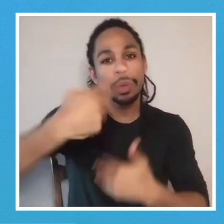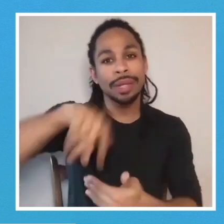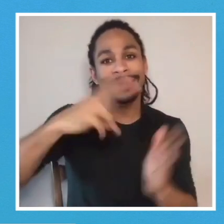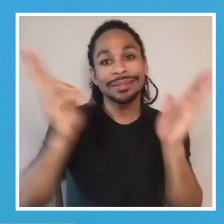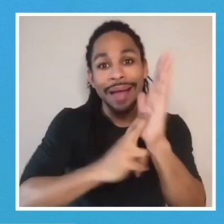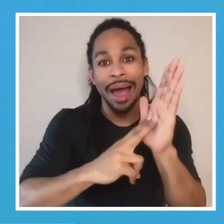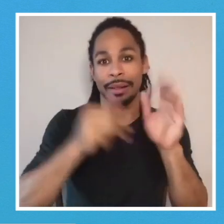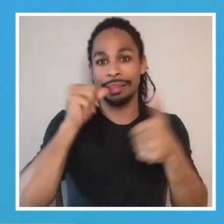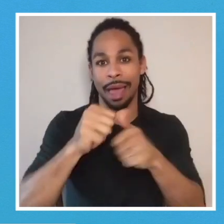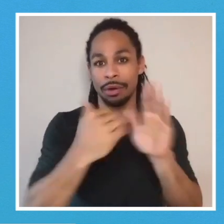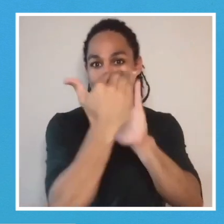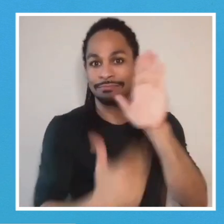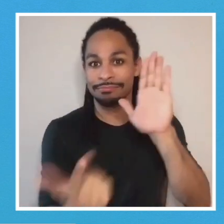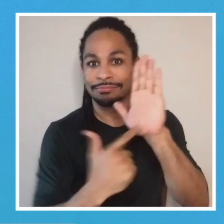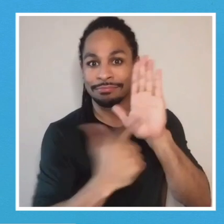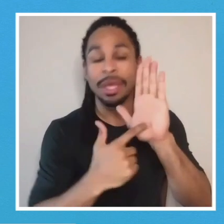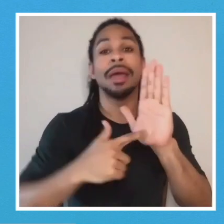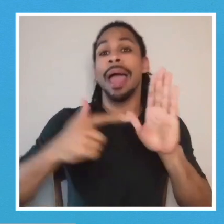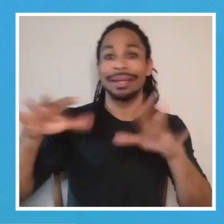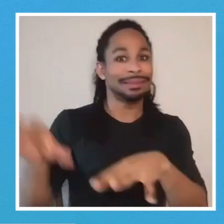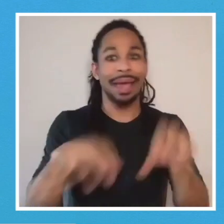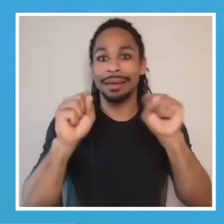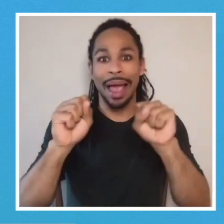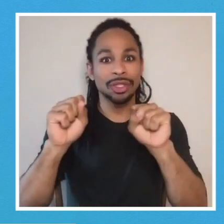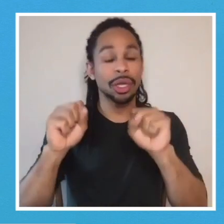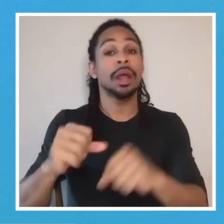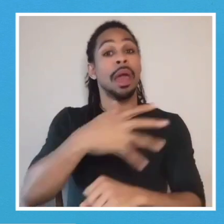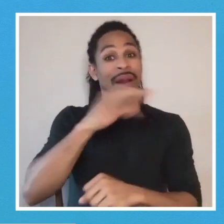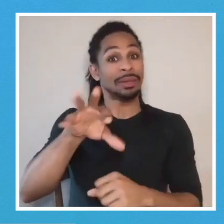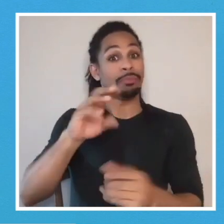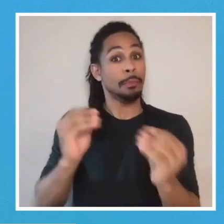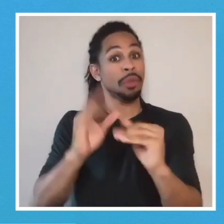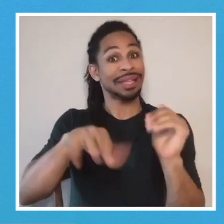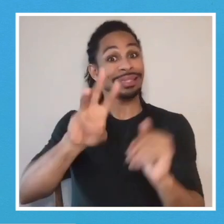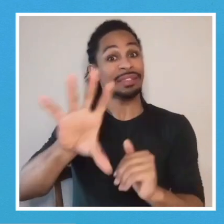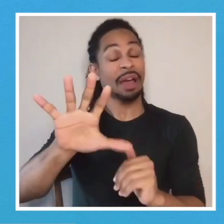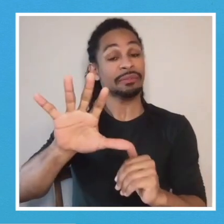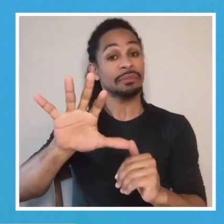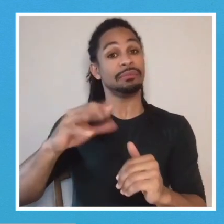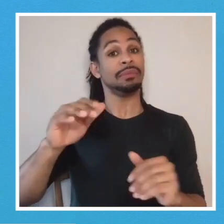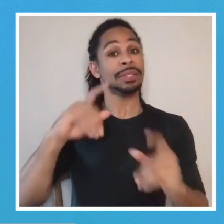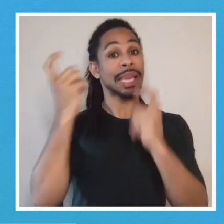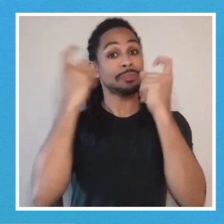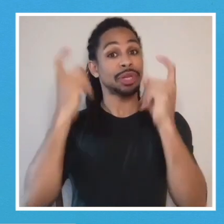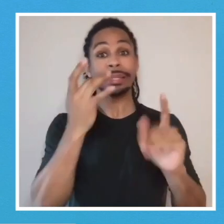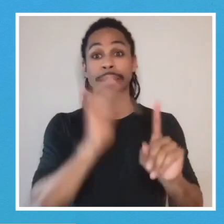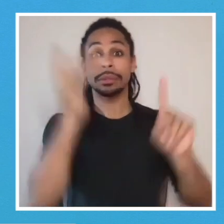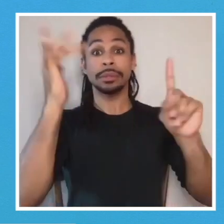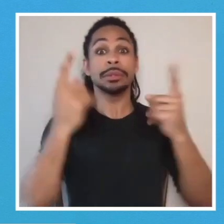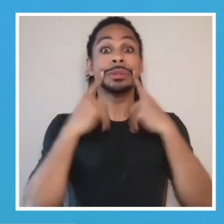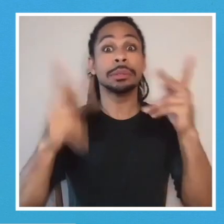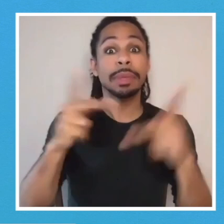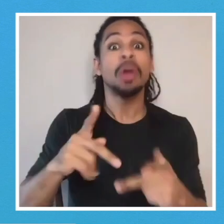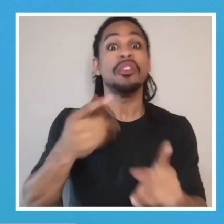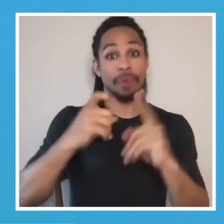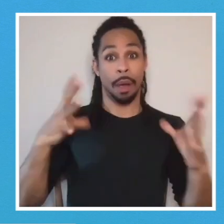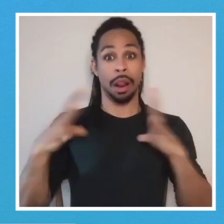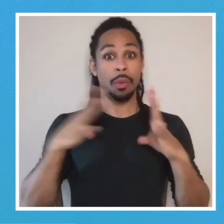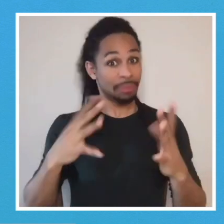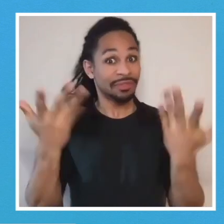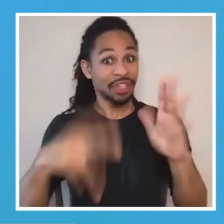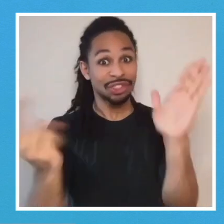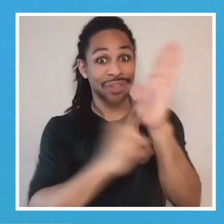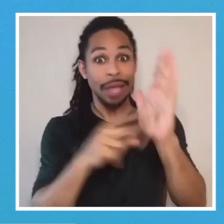action like over 65 celebrities from Hollywood already have at nomoredirtybanks.com. Thank you so much. Thank you